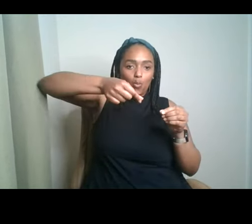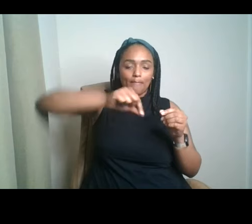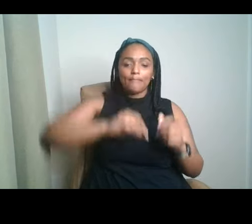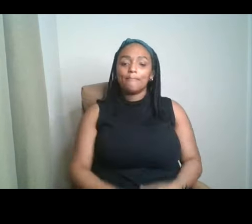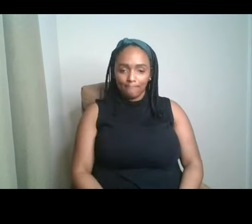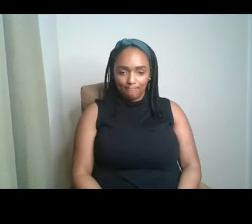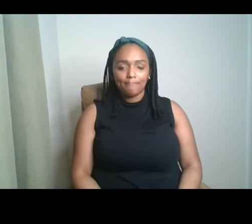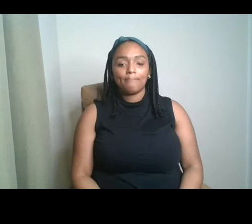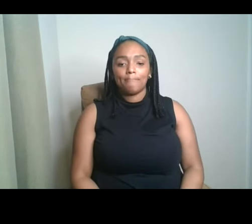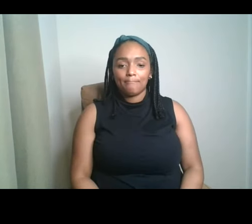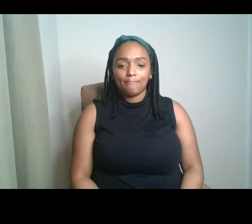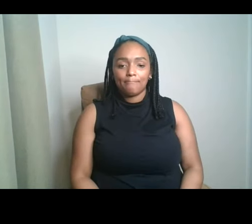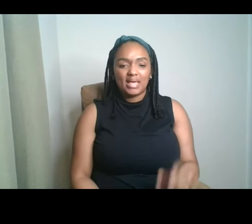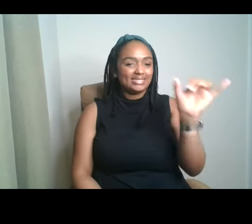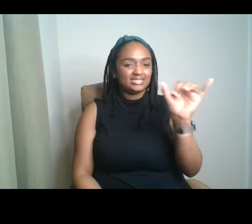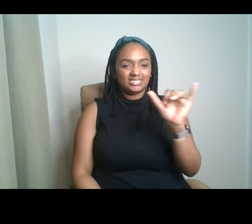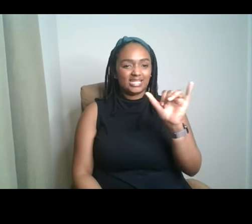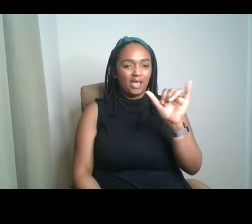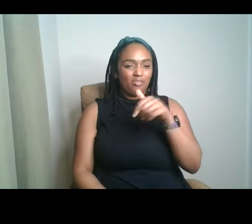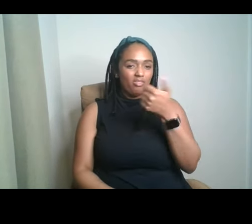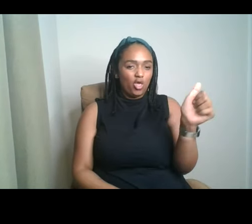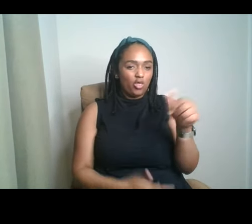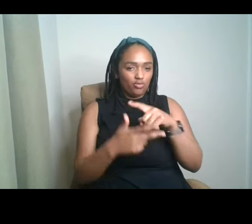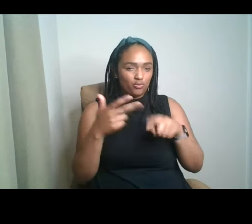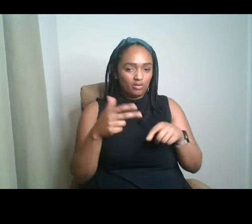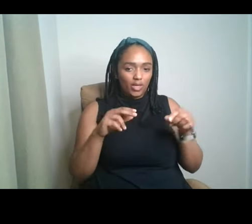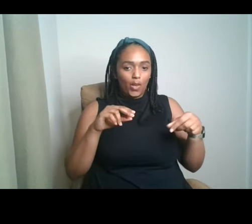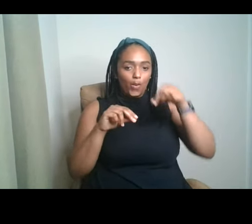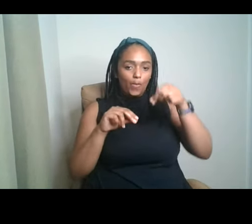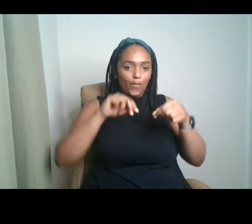And then take the other flap